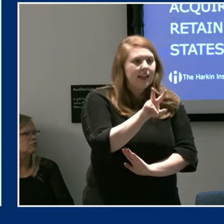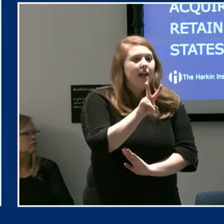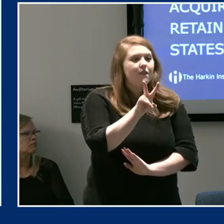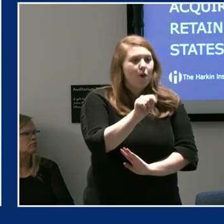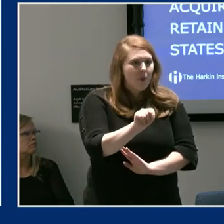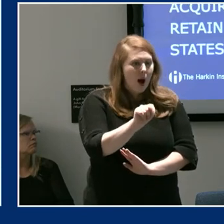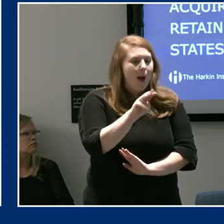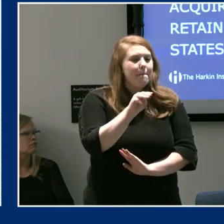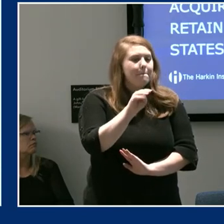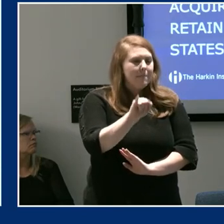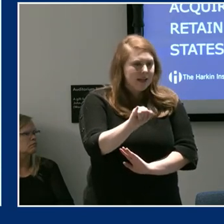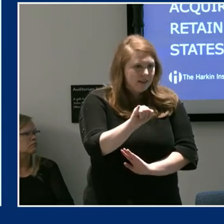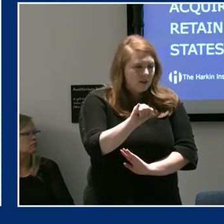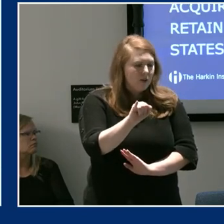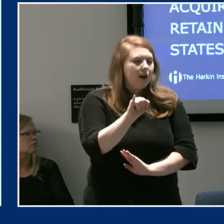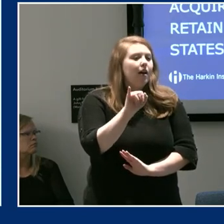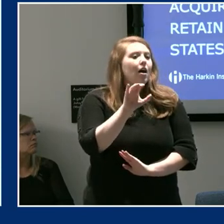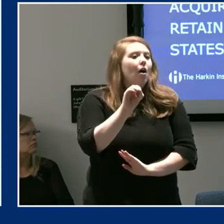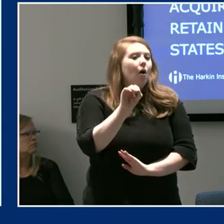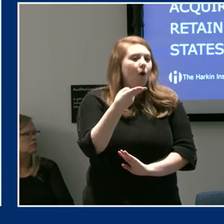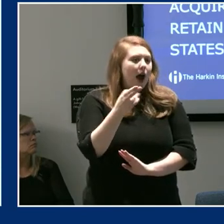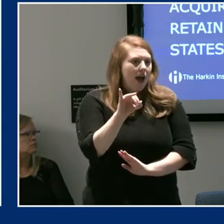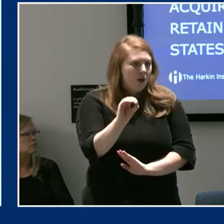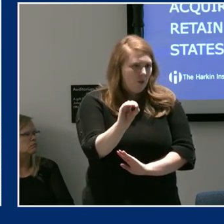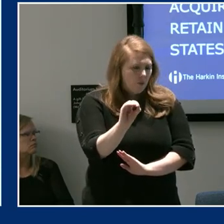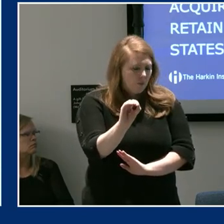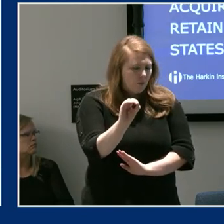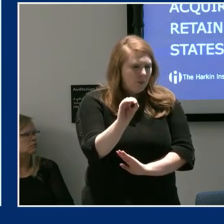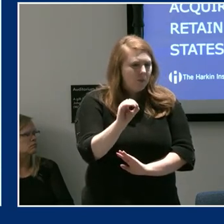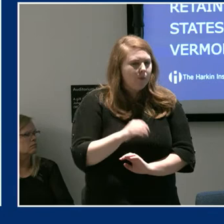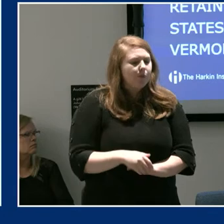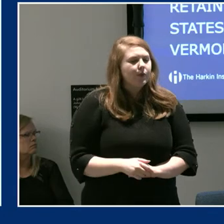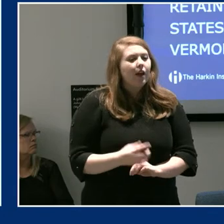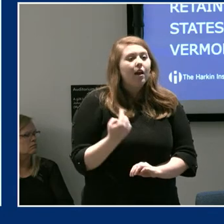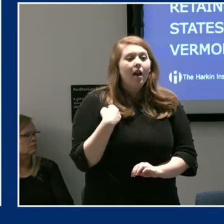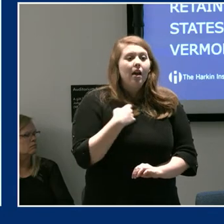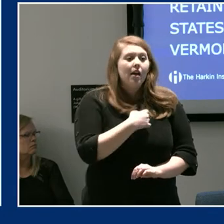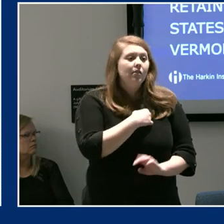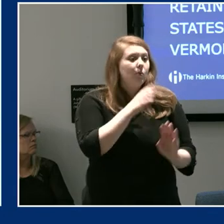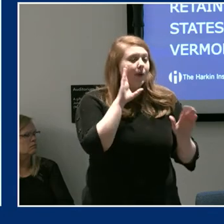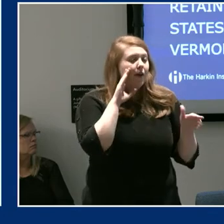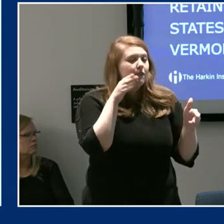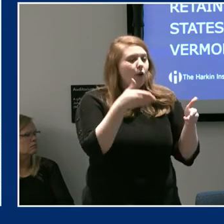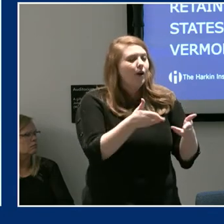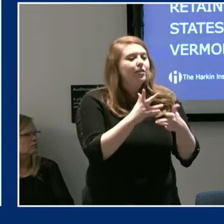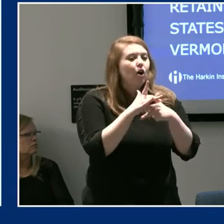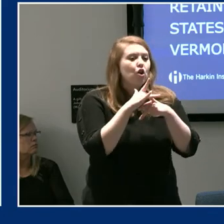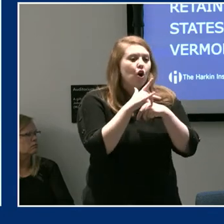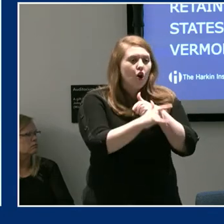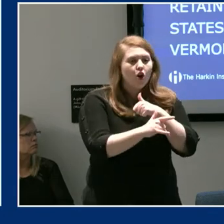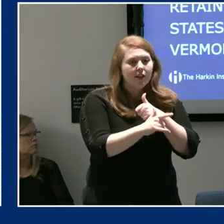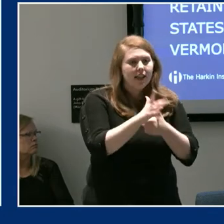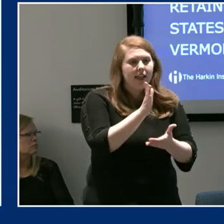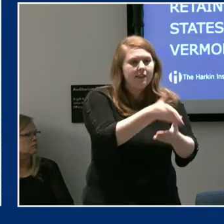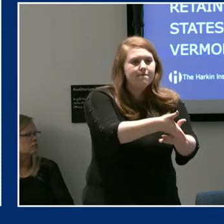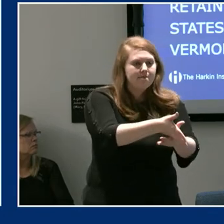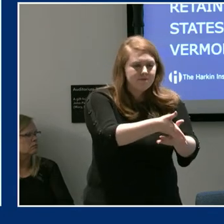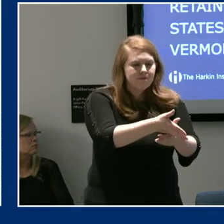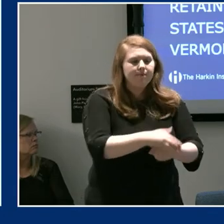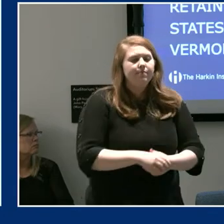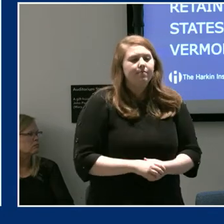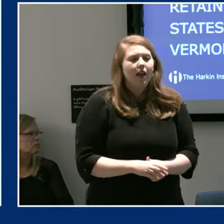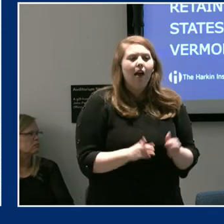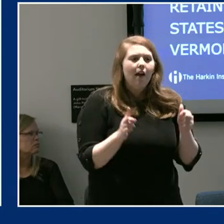Vermont, and Ohio. And we're focusing on early intervention. The first